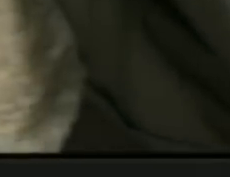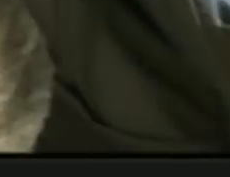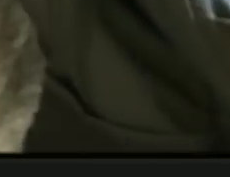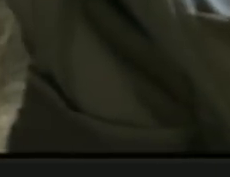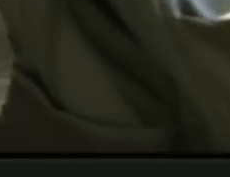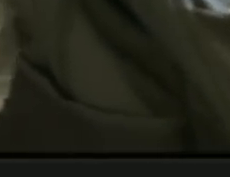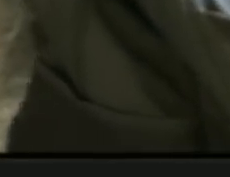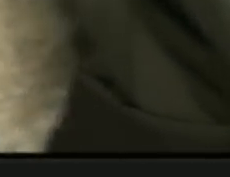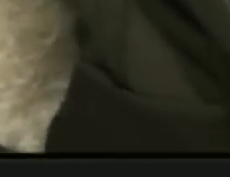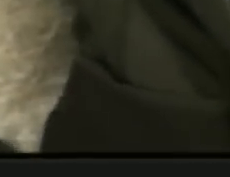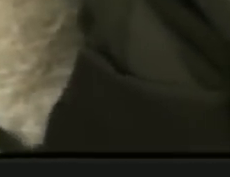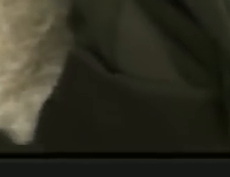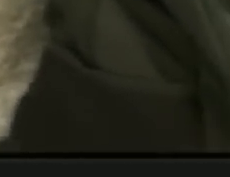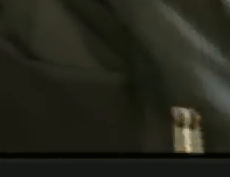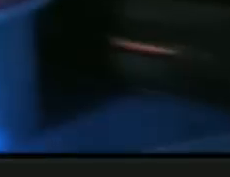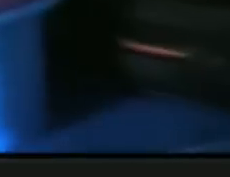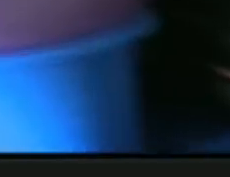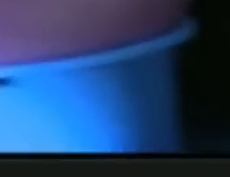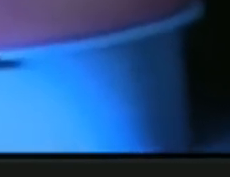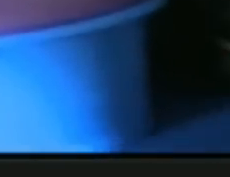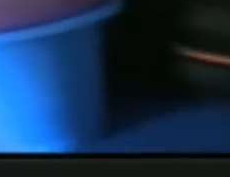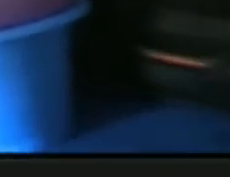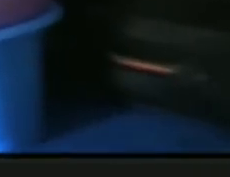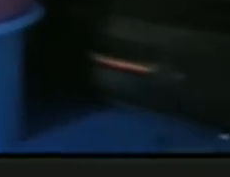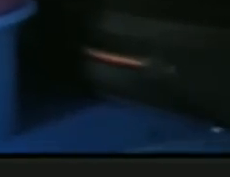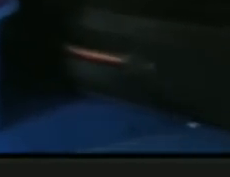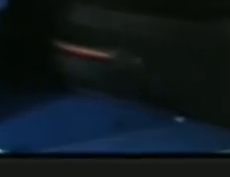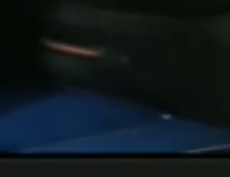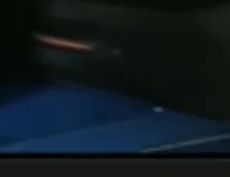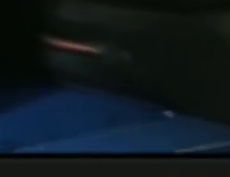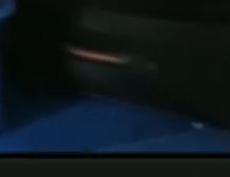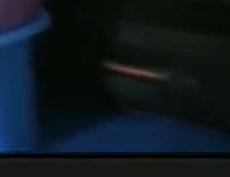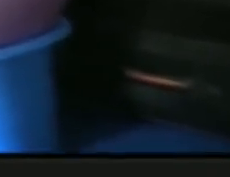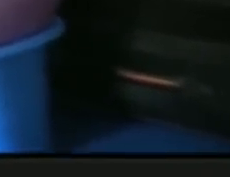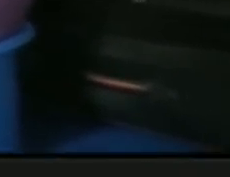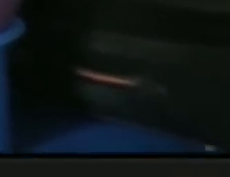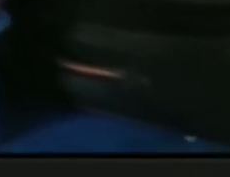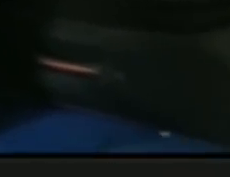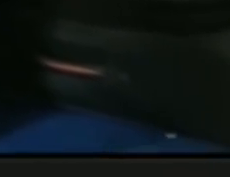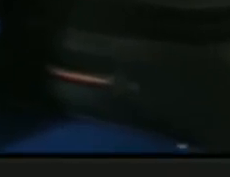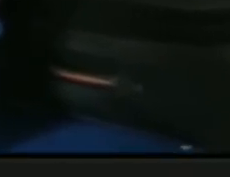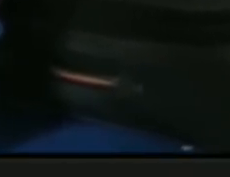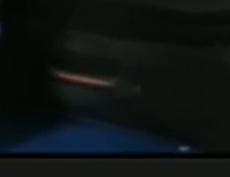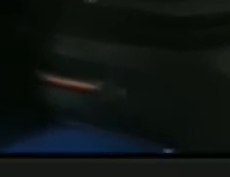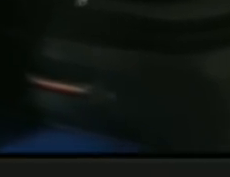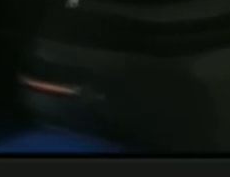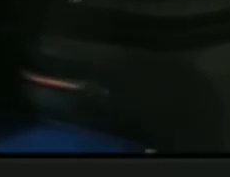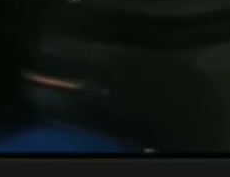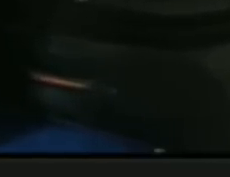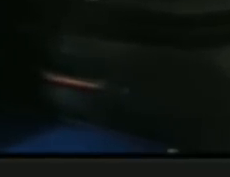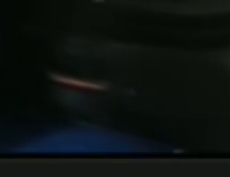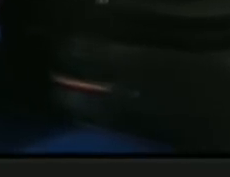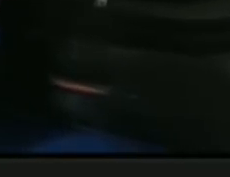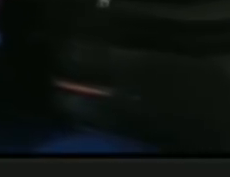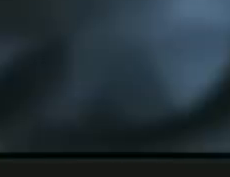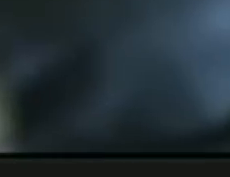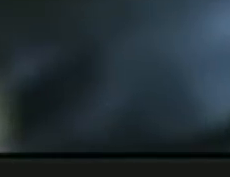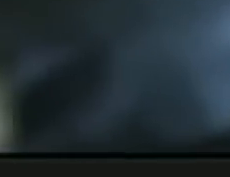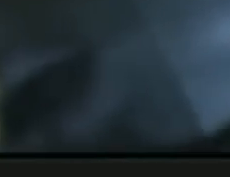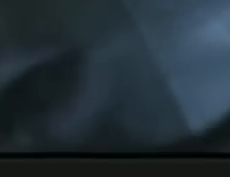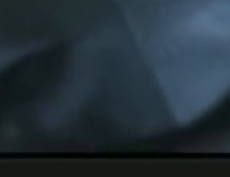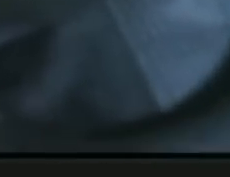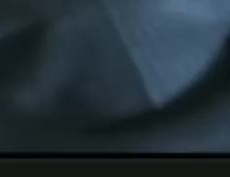He understands the importance of his job, especially to parents who entrust their most prized possession, their babies, to